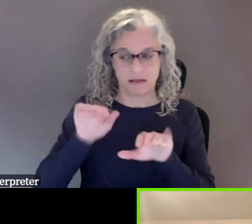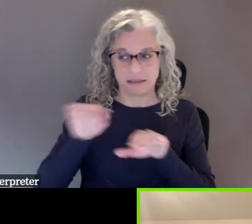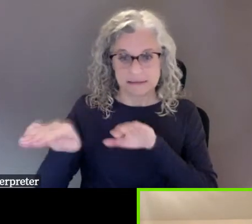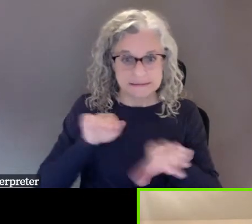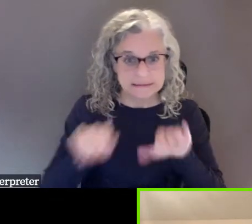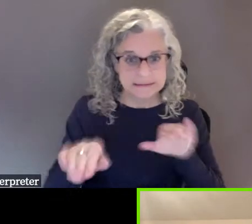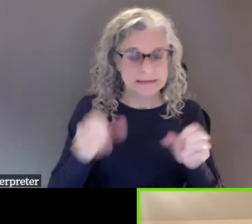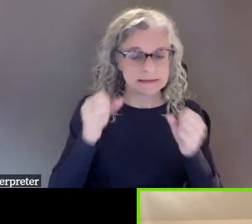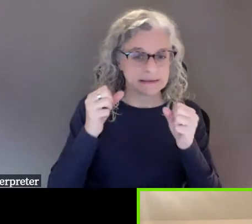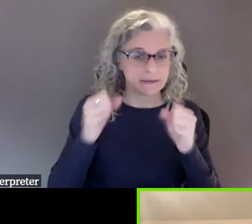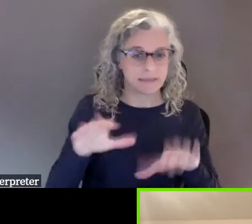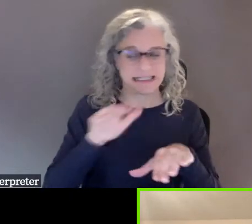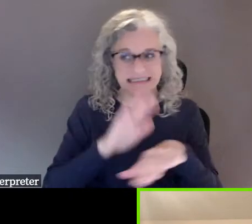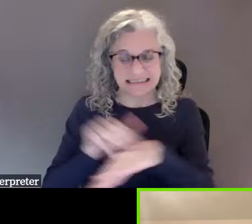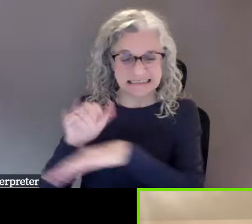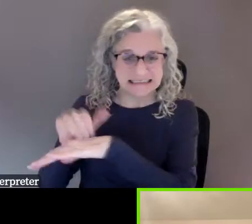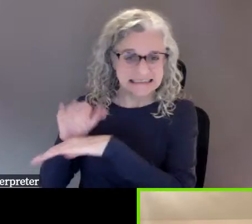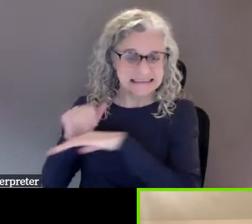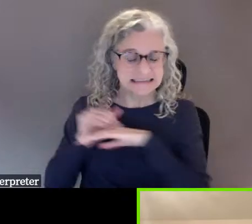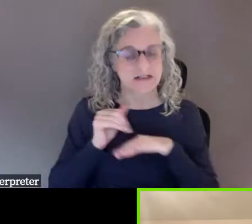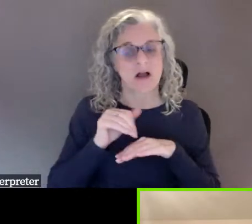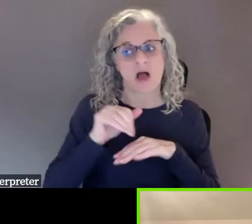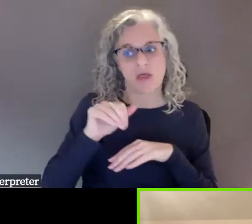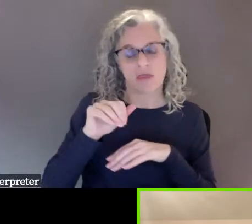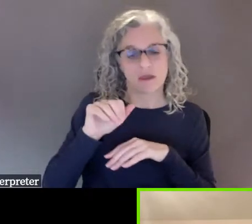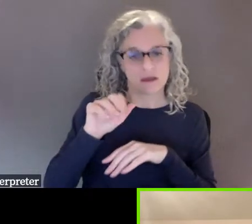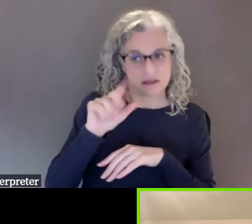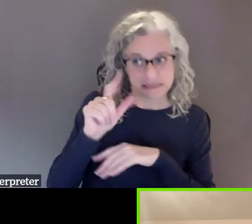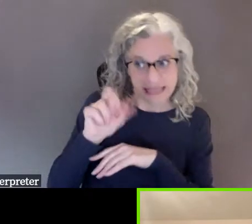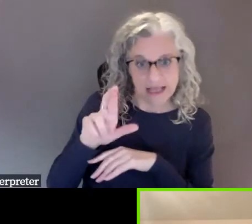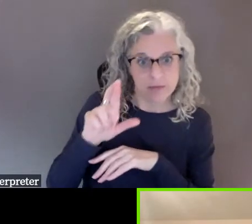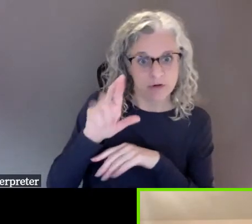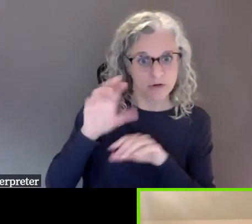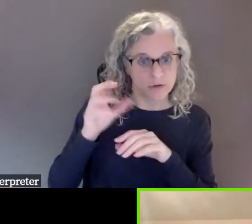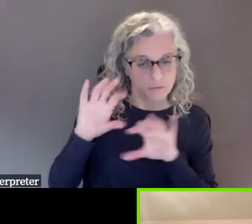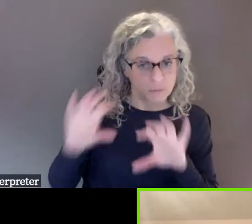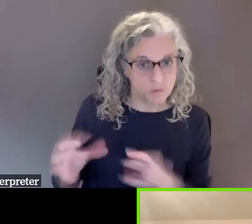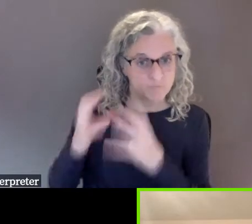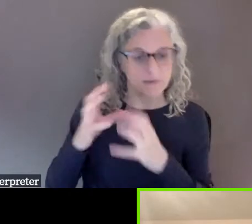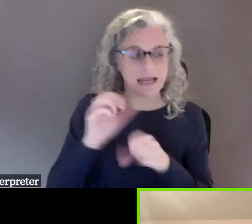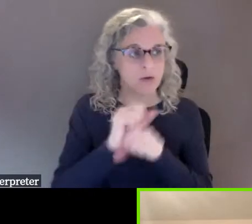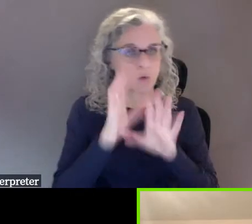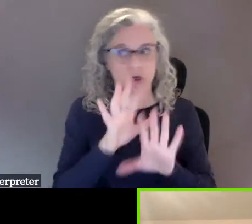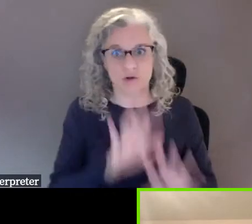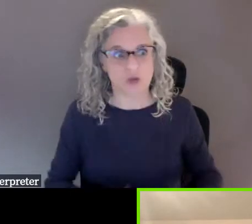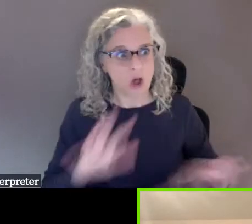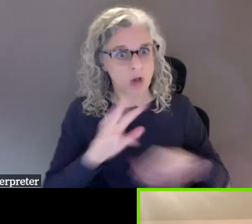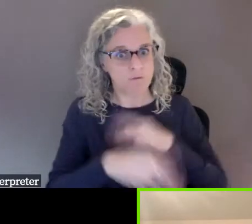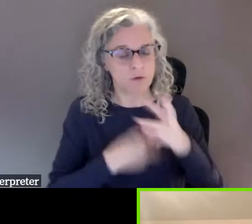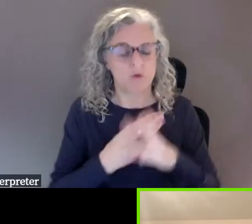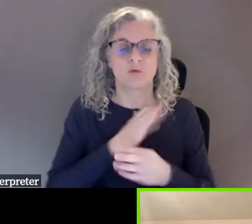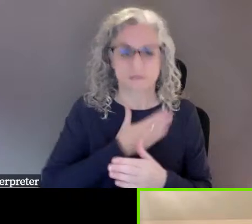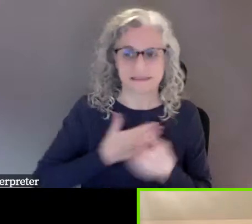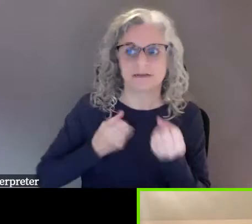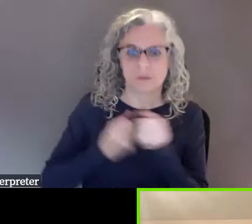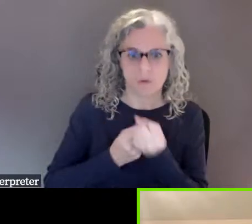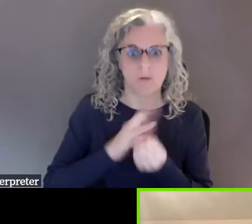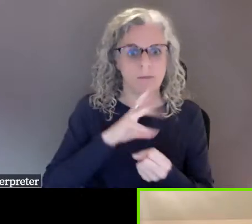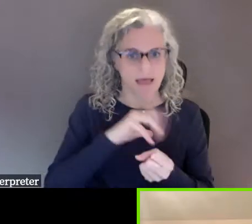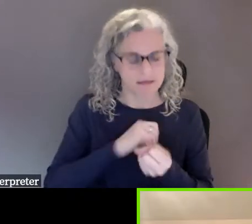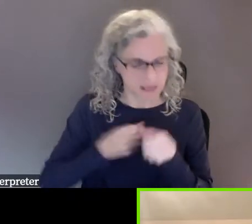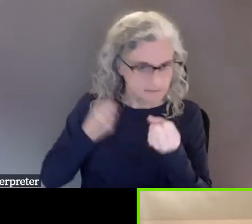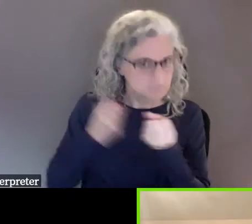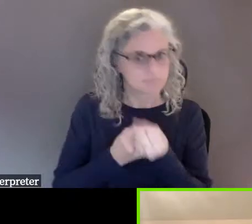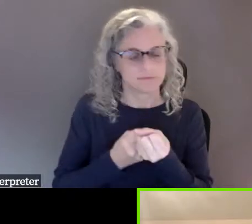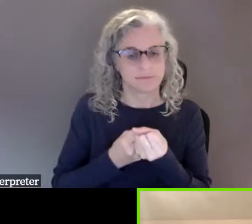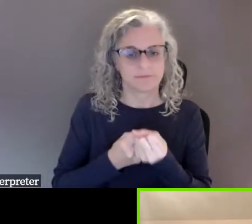calls calling on the labor movement and workers all over the world to support Palestine and to stand in solidarity with them. We see